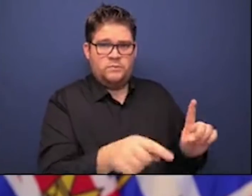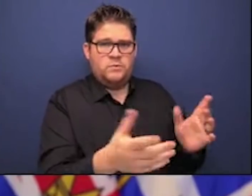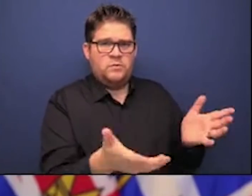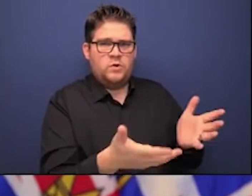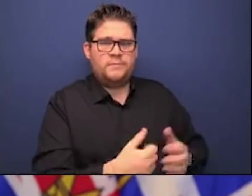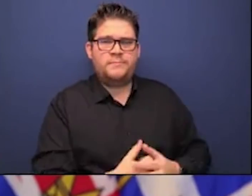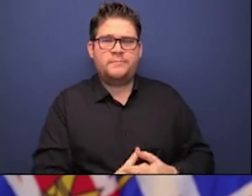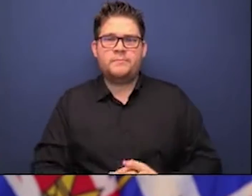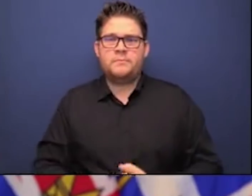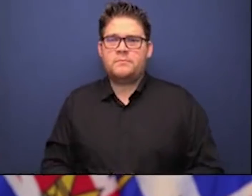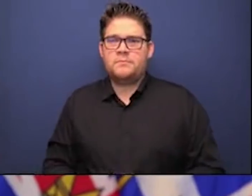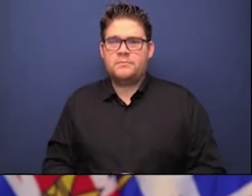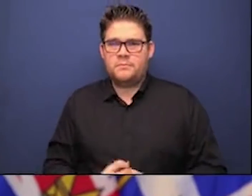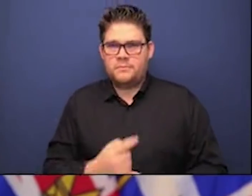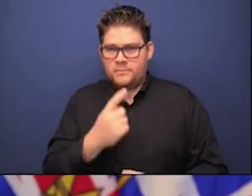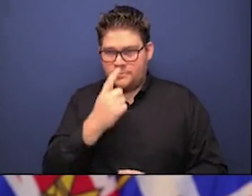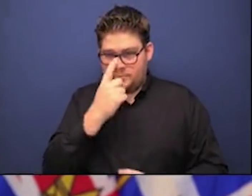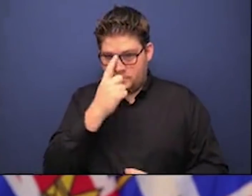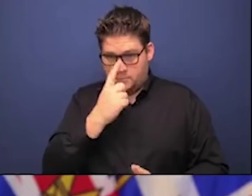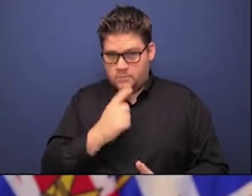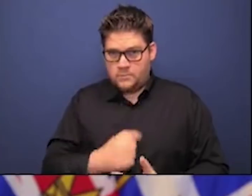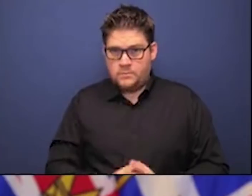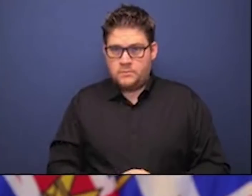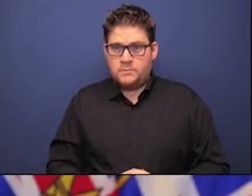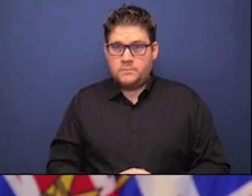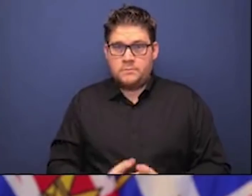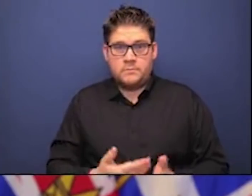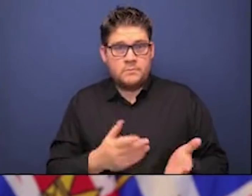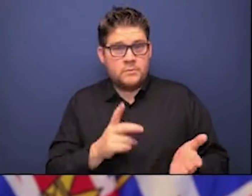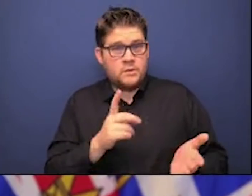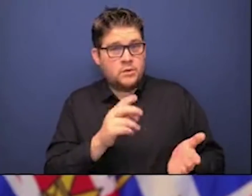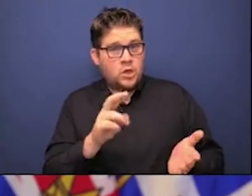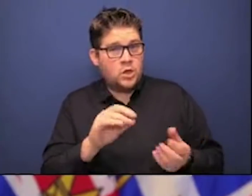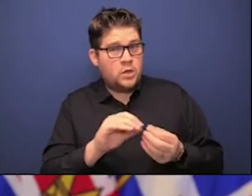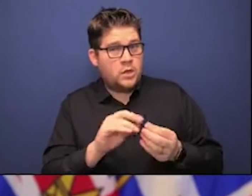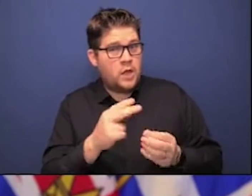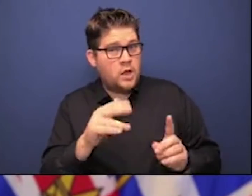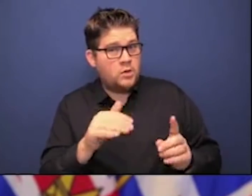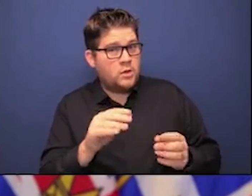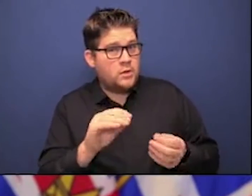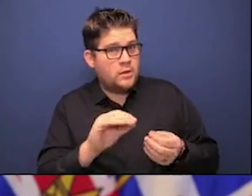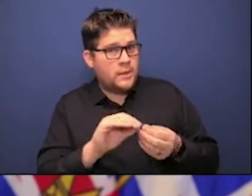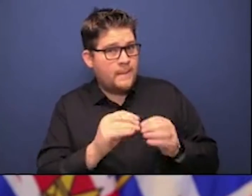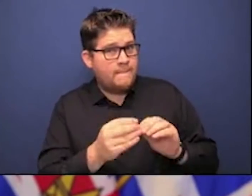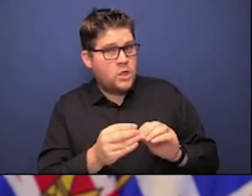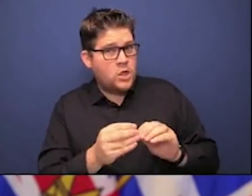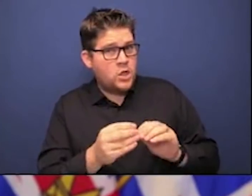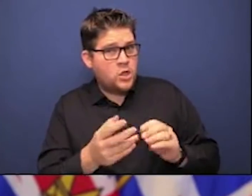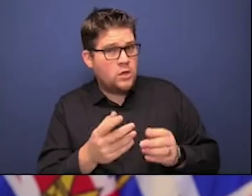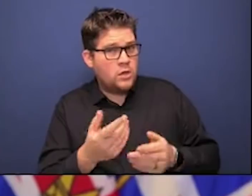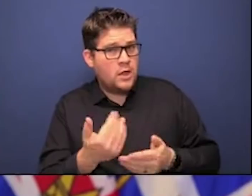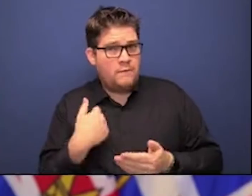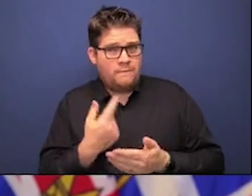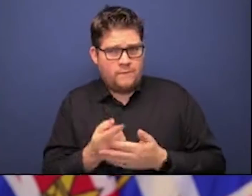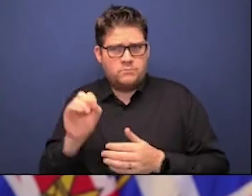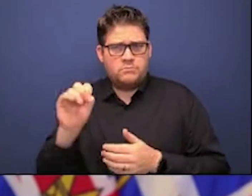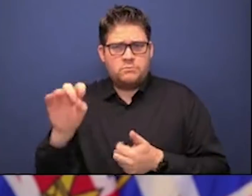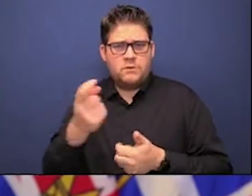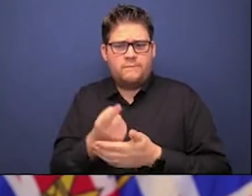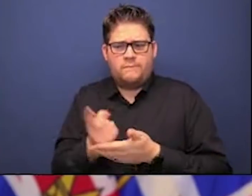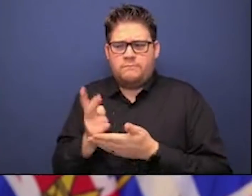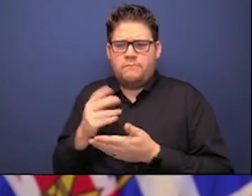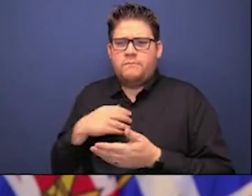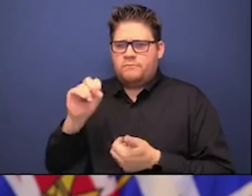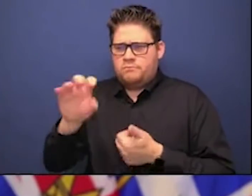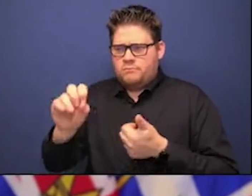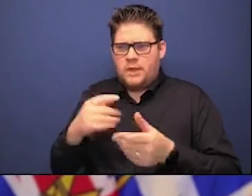of the numbers of people, we gave an update a few weeks ago. We have had a